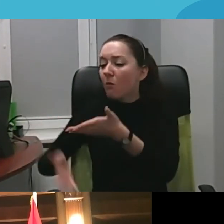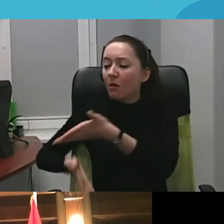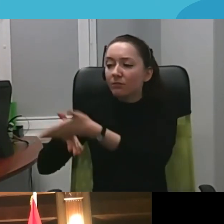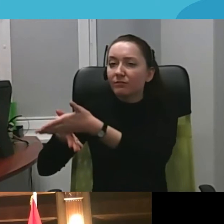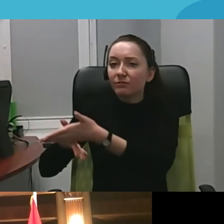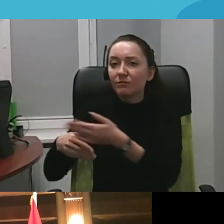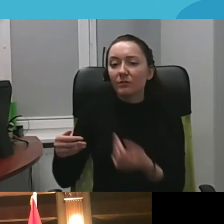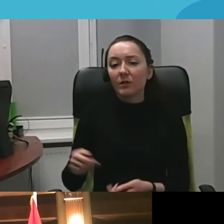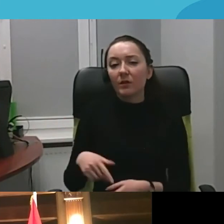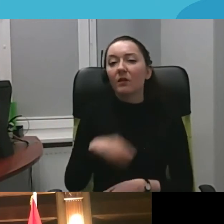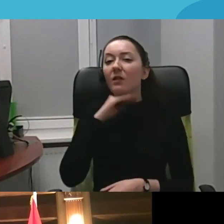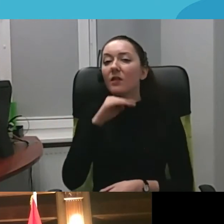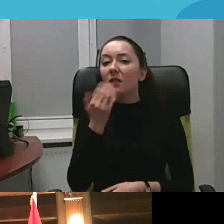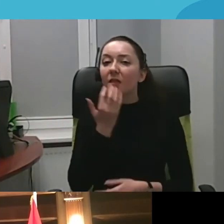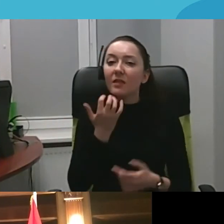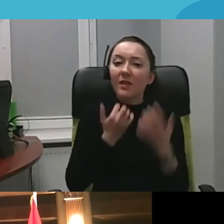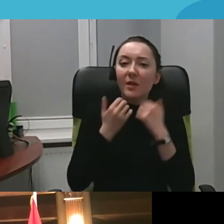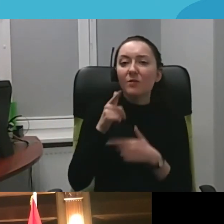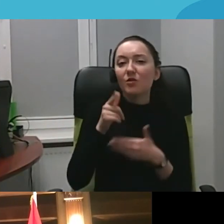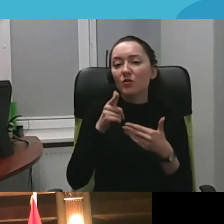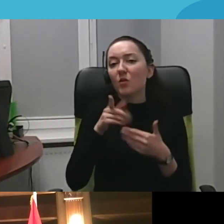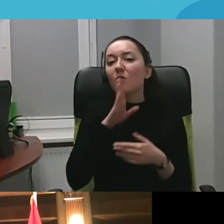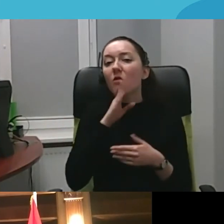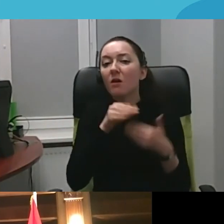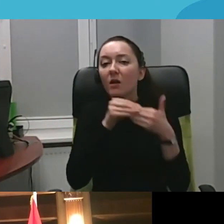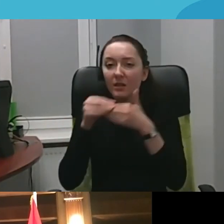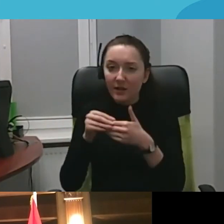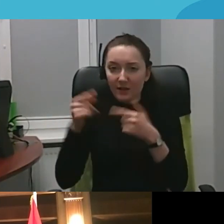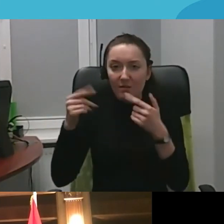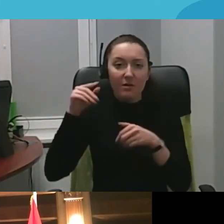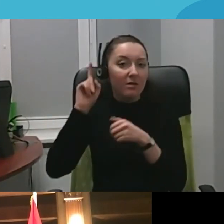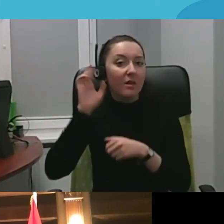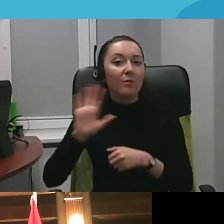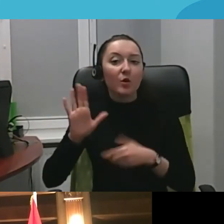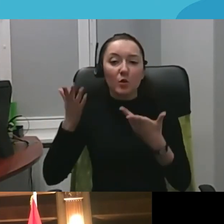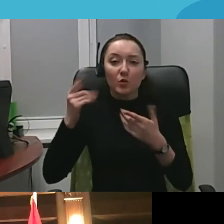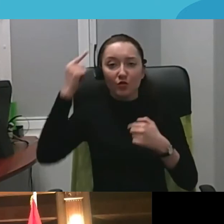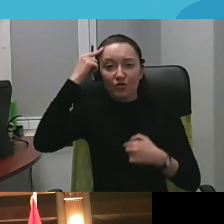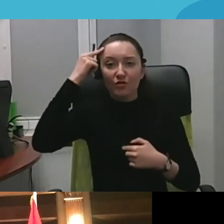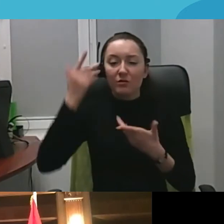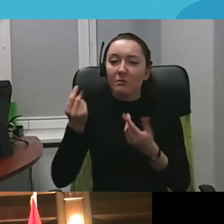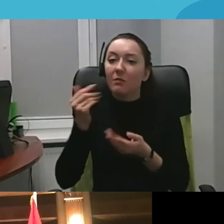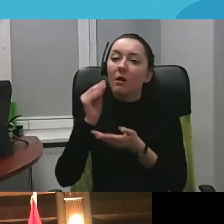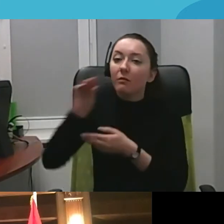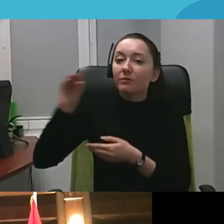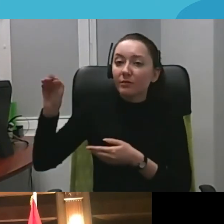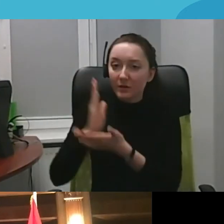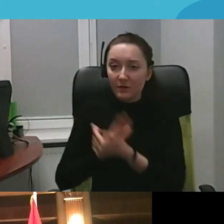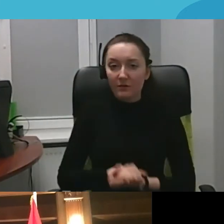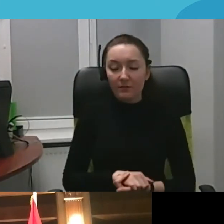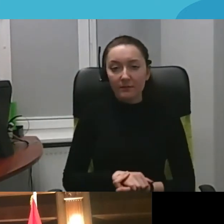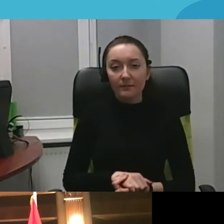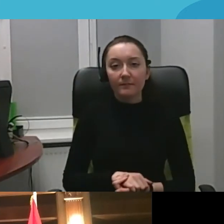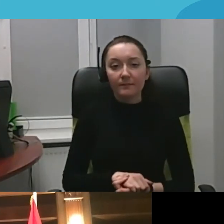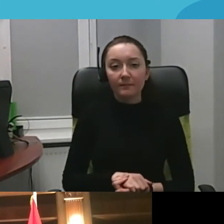and bolstering independent media, and continuing efforts at facilitating dialogue between all actors in Belarus. It is incumbent